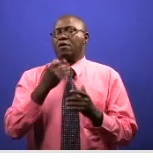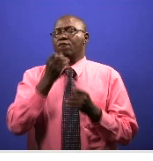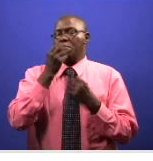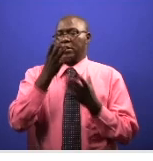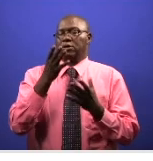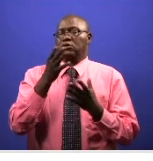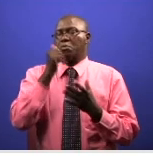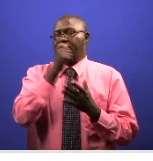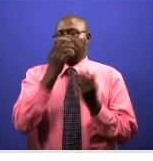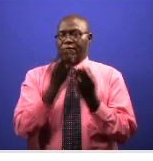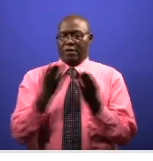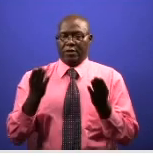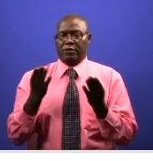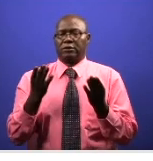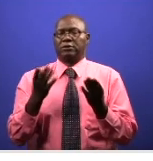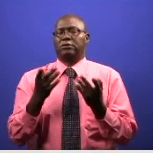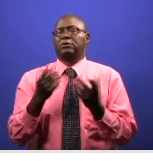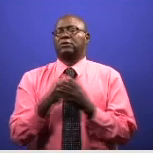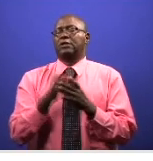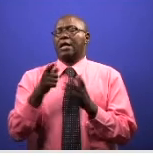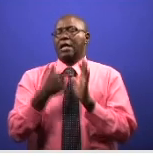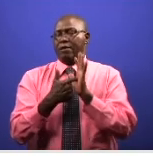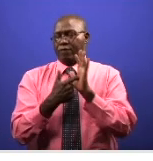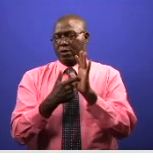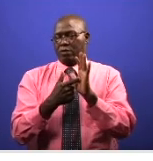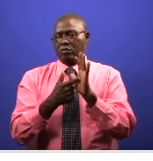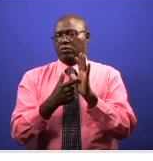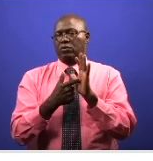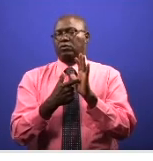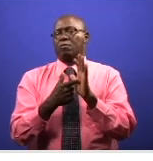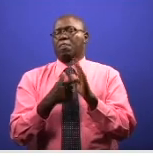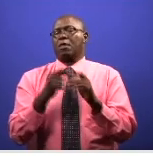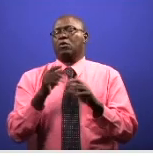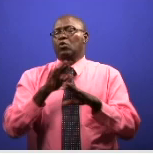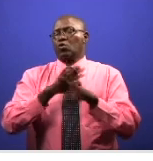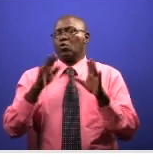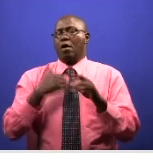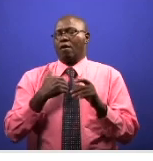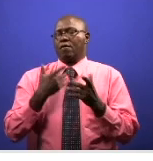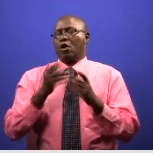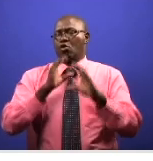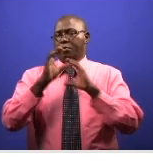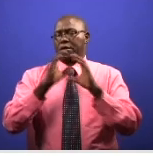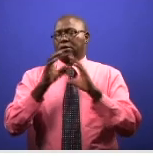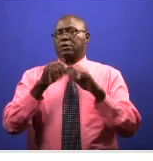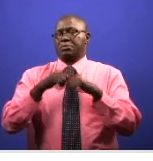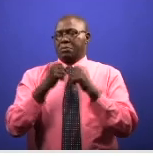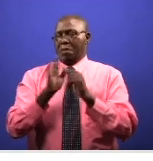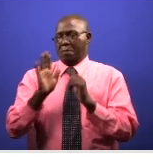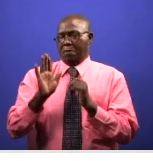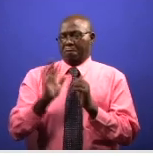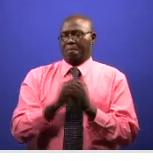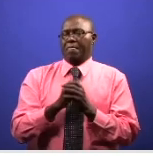private affairs unnecessarily revealed, and the right not to have a person's communication infringed upon. In